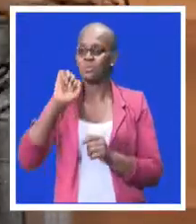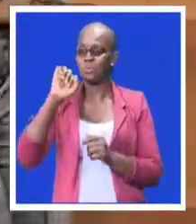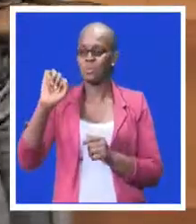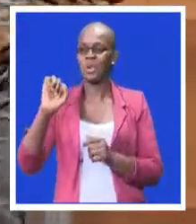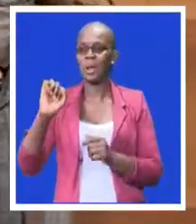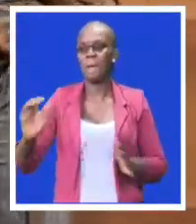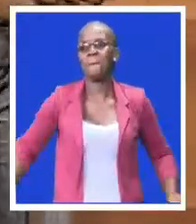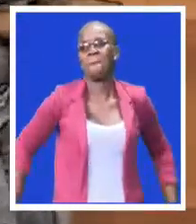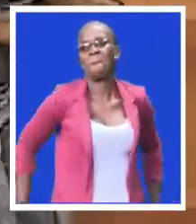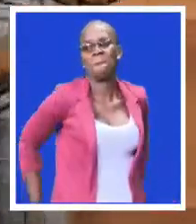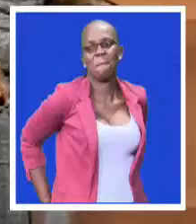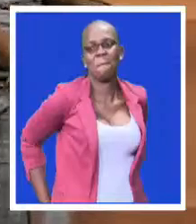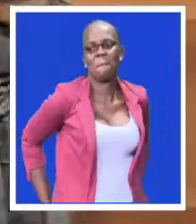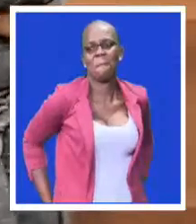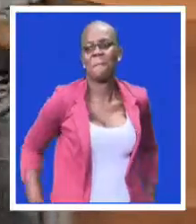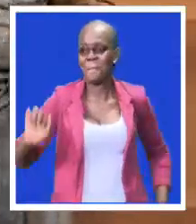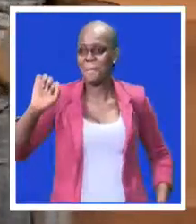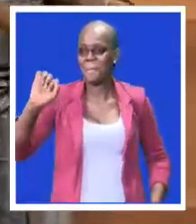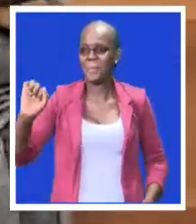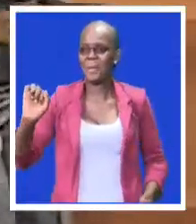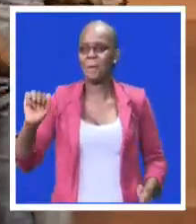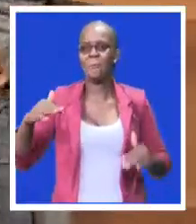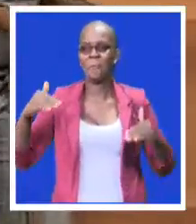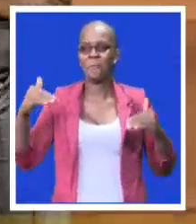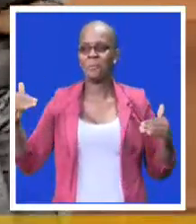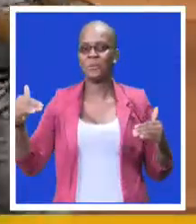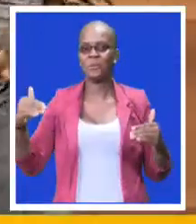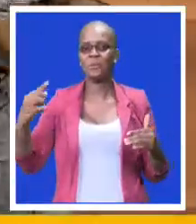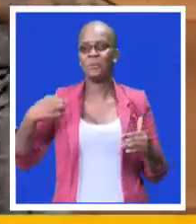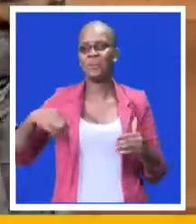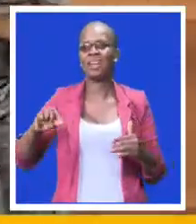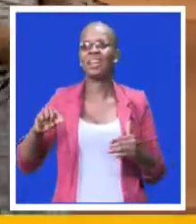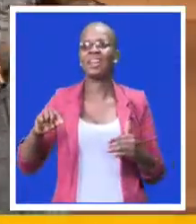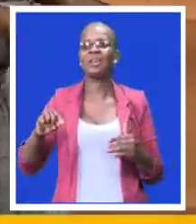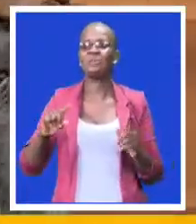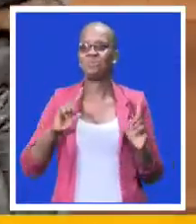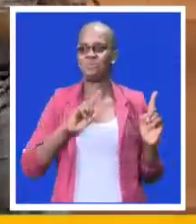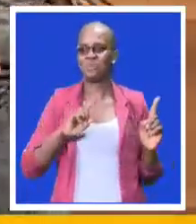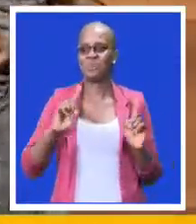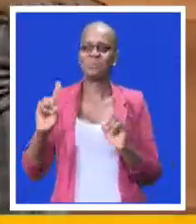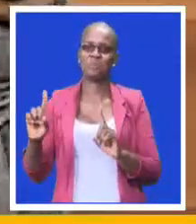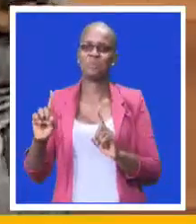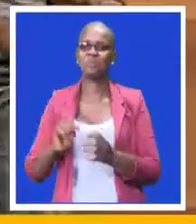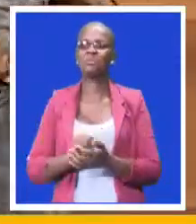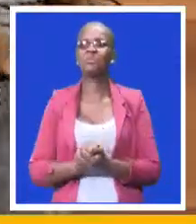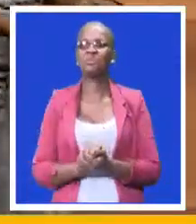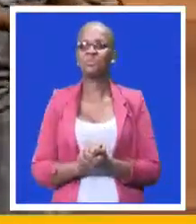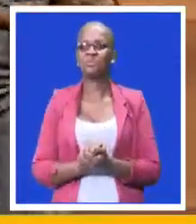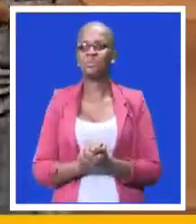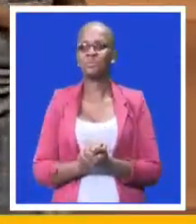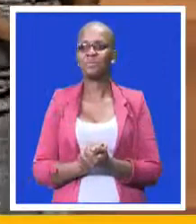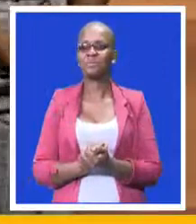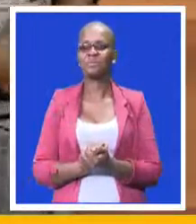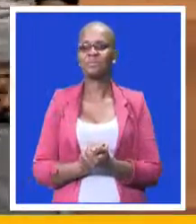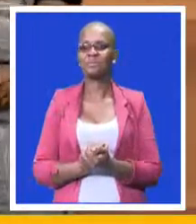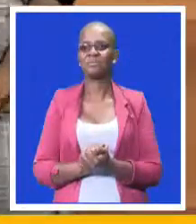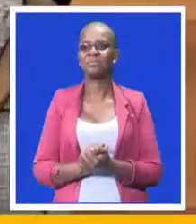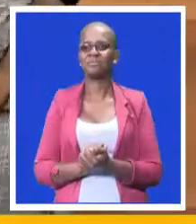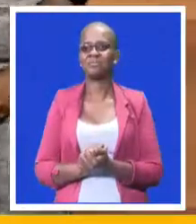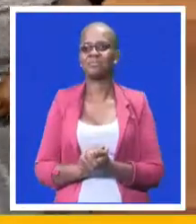than mine? Are your bum bums? Are your bum bums? Are your bum bums bigger than